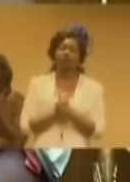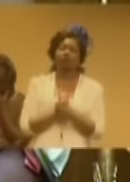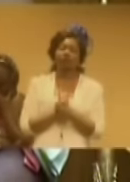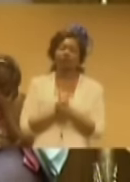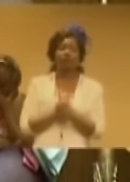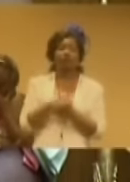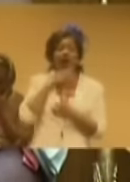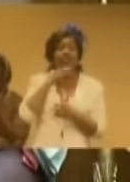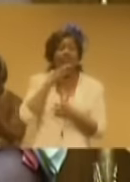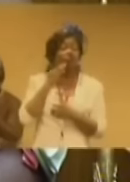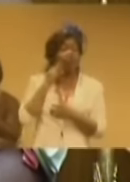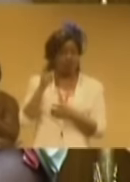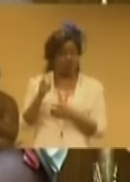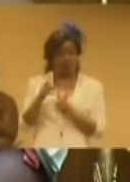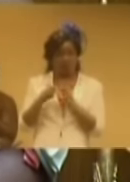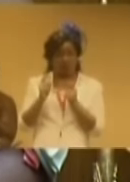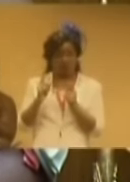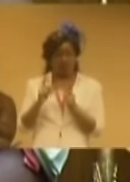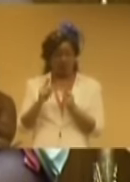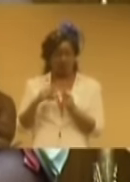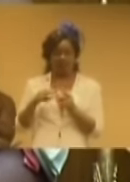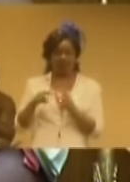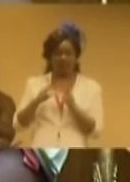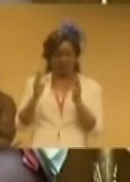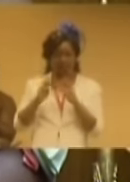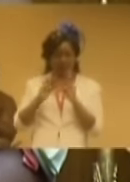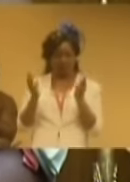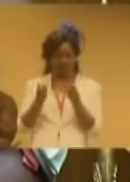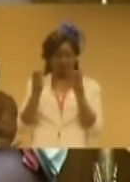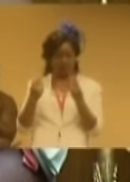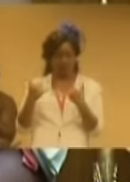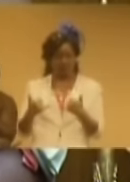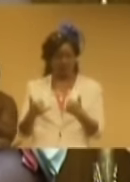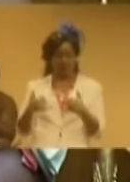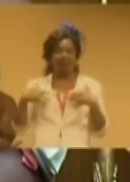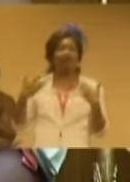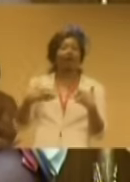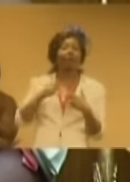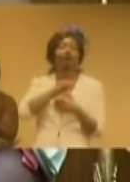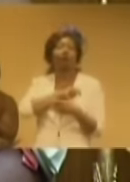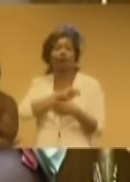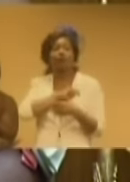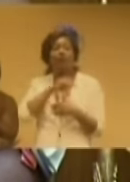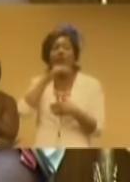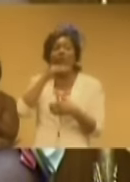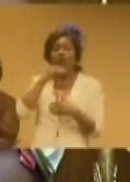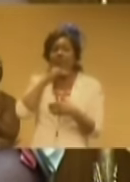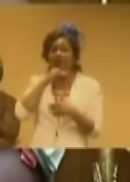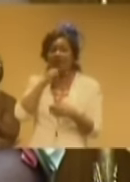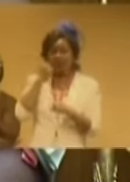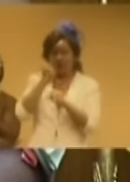This is in recognition of the kingdom's leadership, stewardship in the fight against